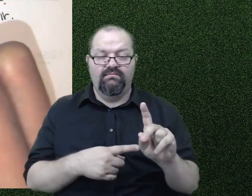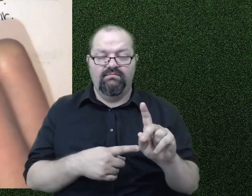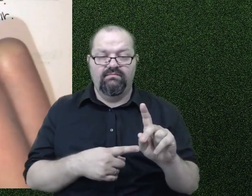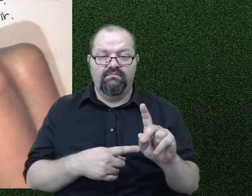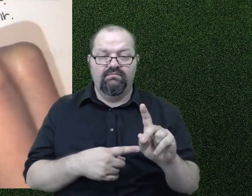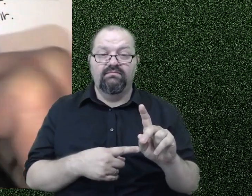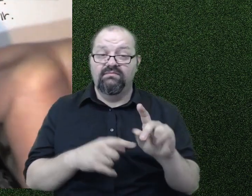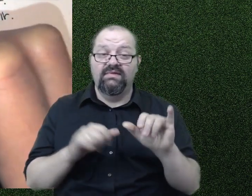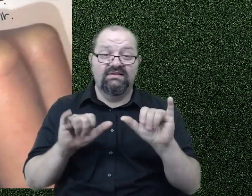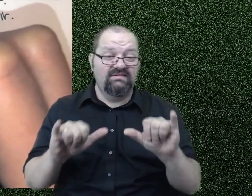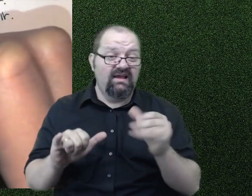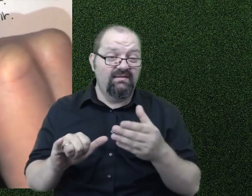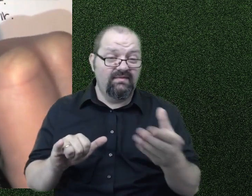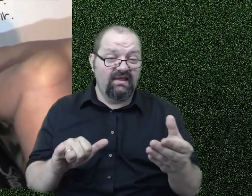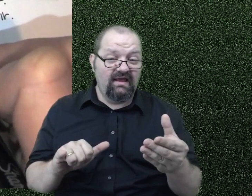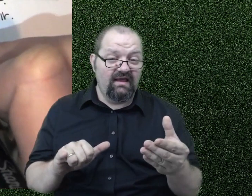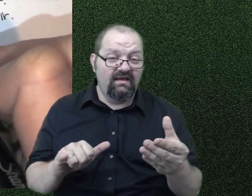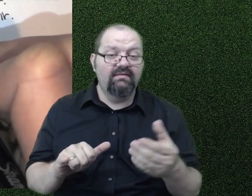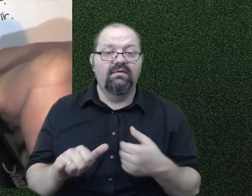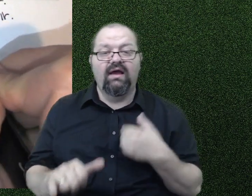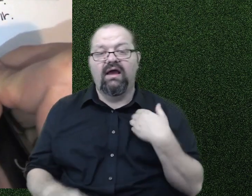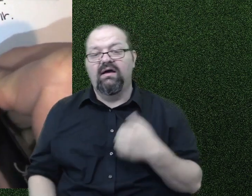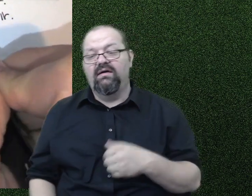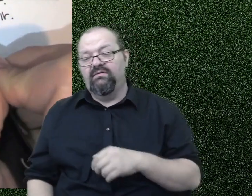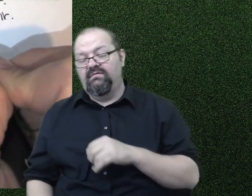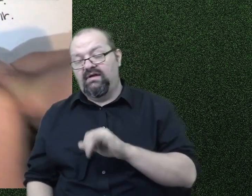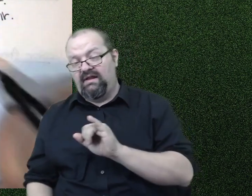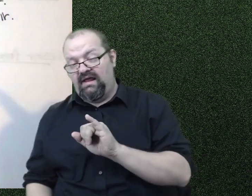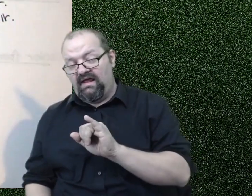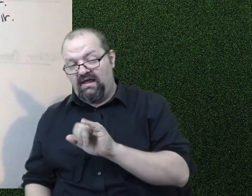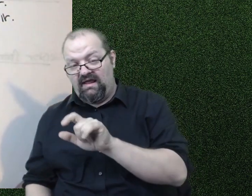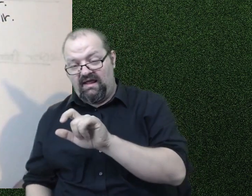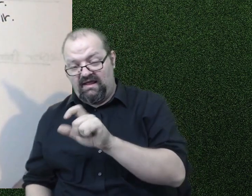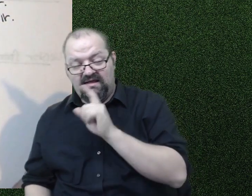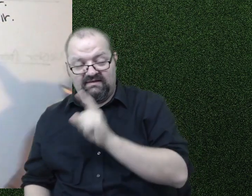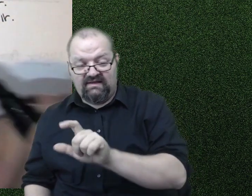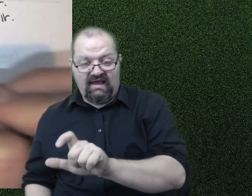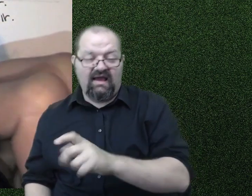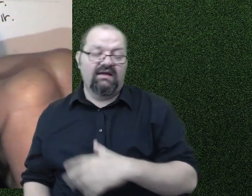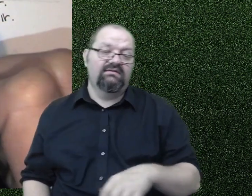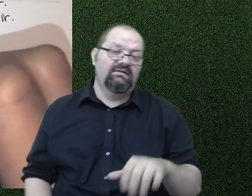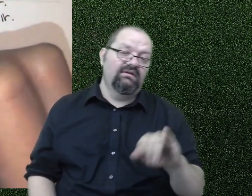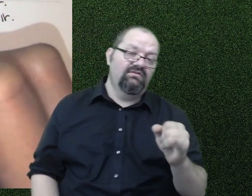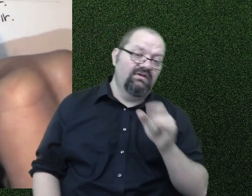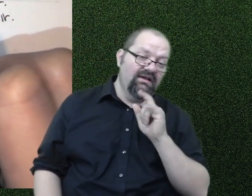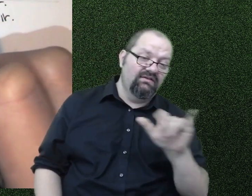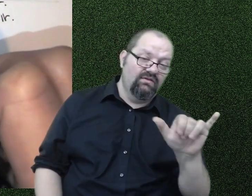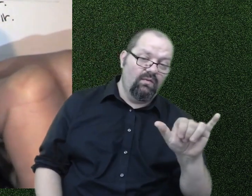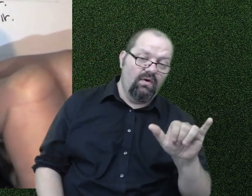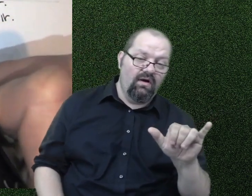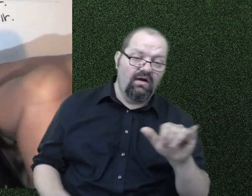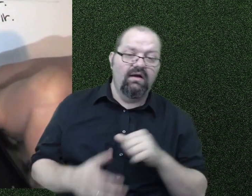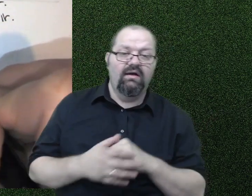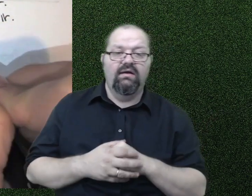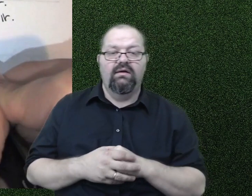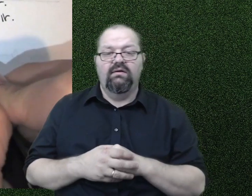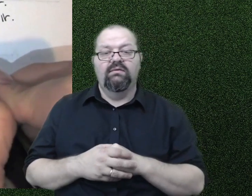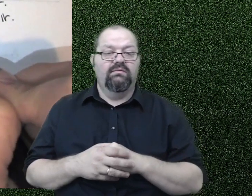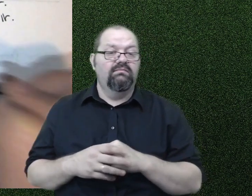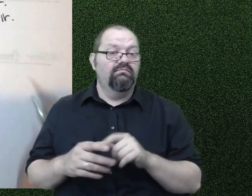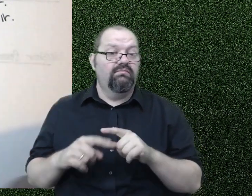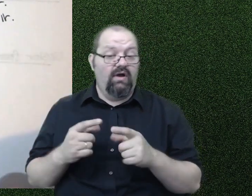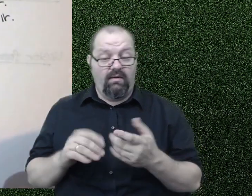same thing. Got a unit vector in the x direction, but now my vector has 3 components. And then I have a unit vector in the